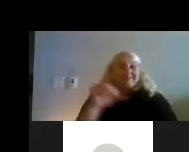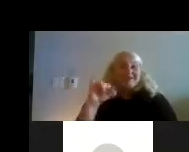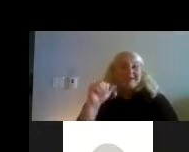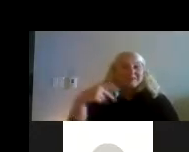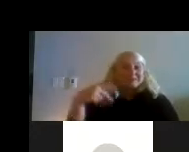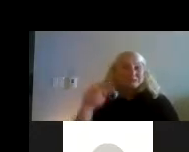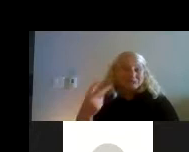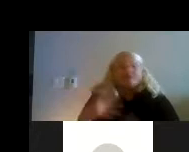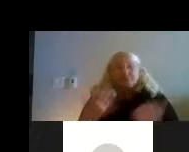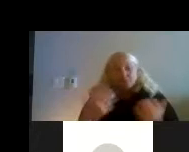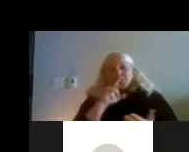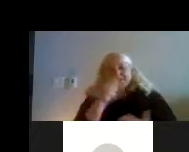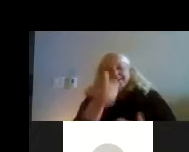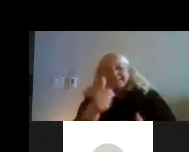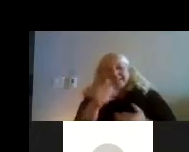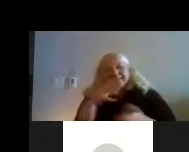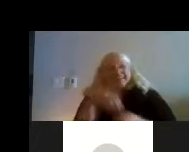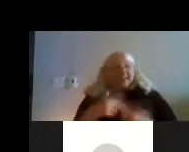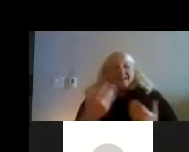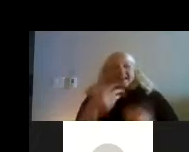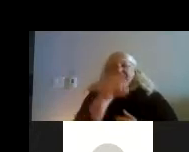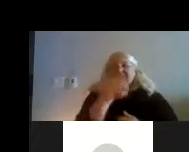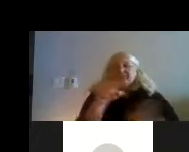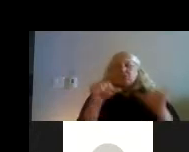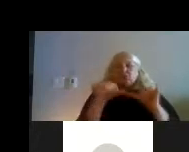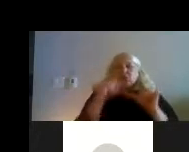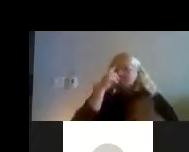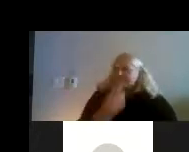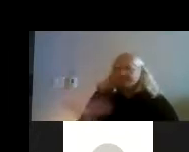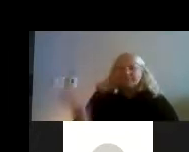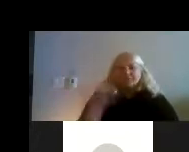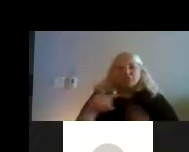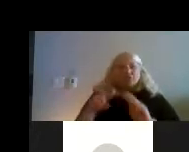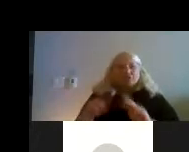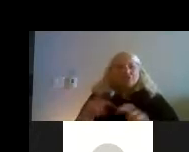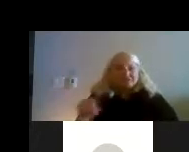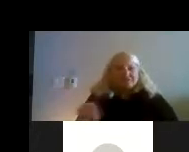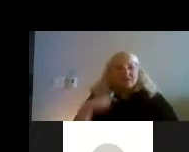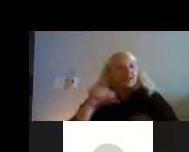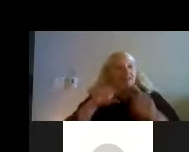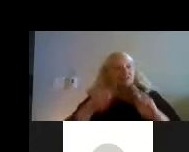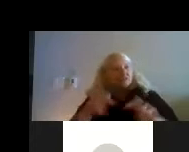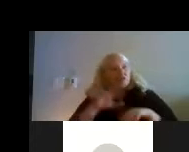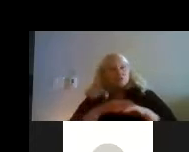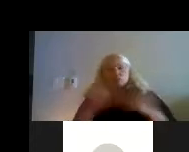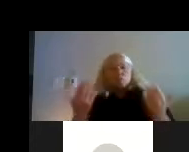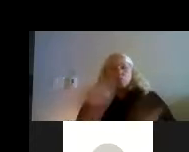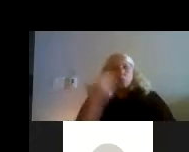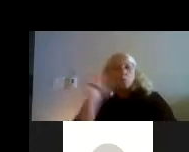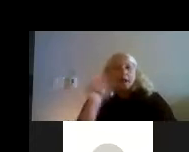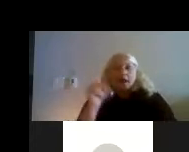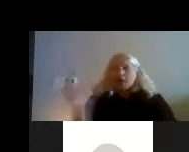it is just a tool for researchers to kind of reflect on where they are at with engaging with